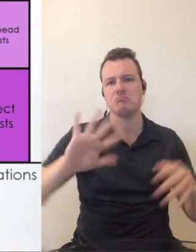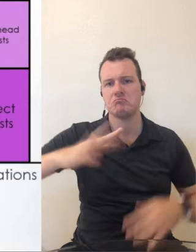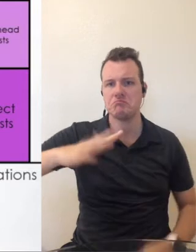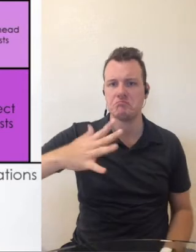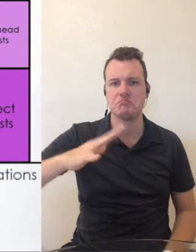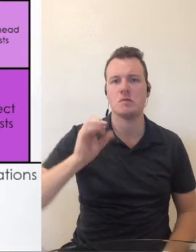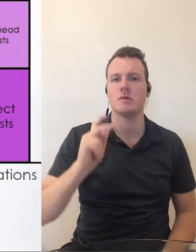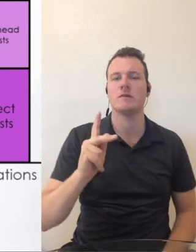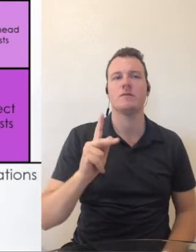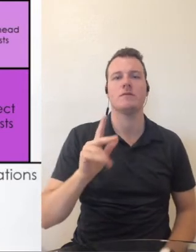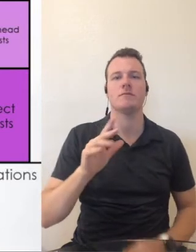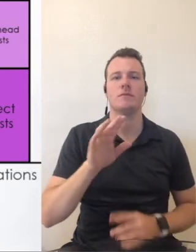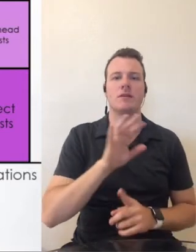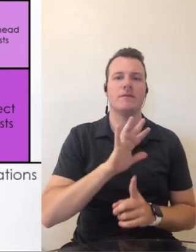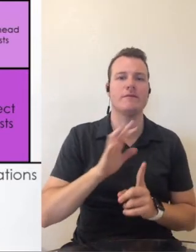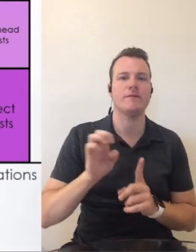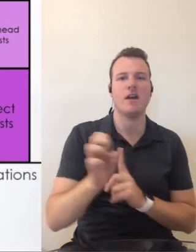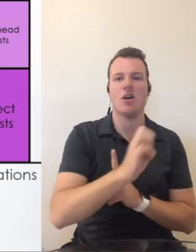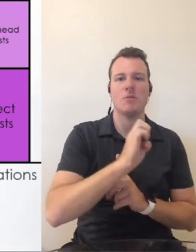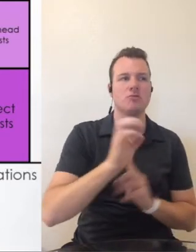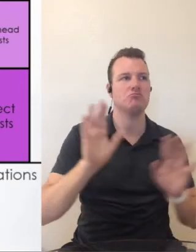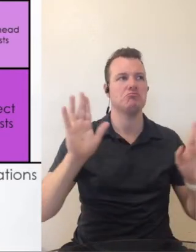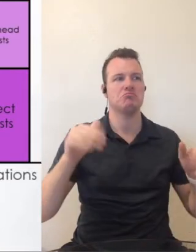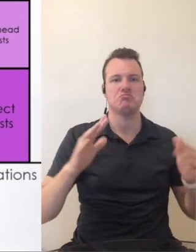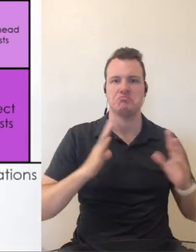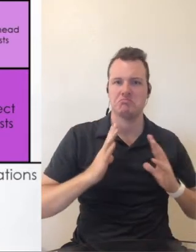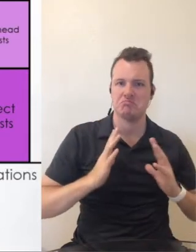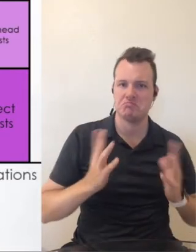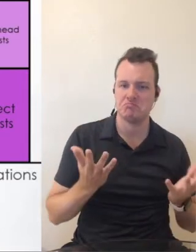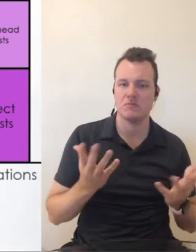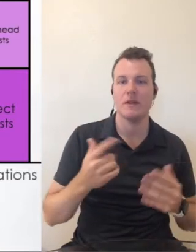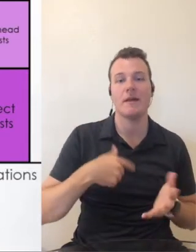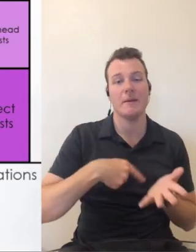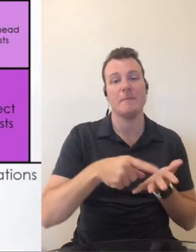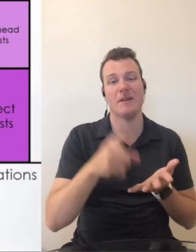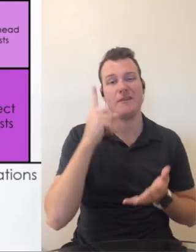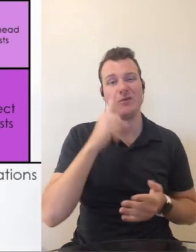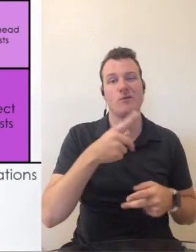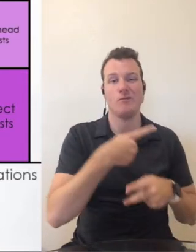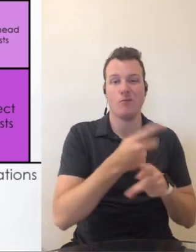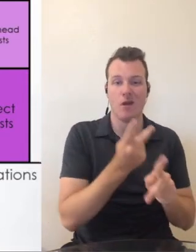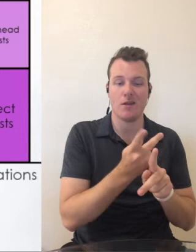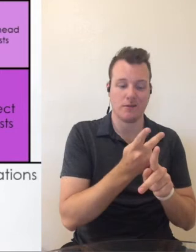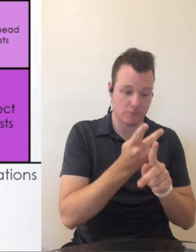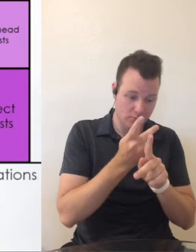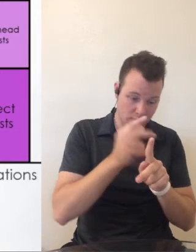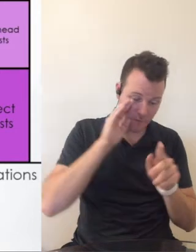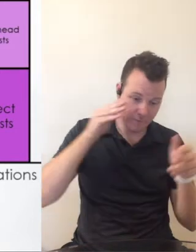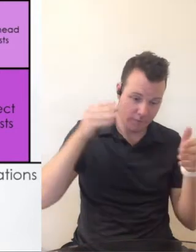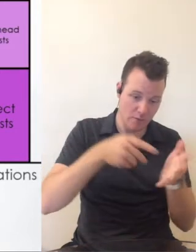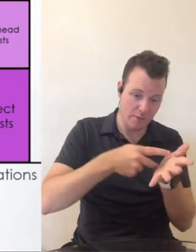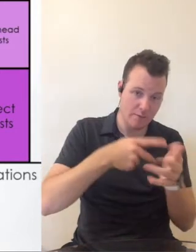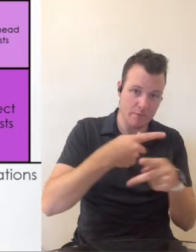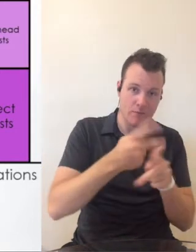The atmosphere was okay. And essentially, I'm paying for the product and solely the product